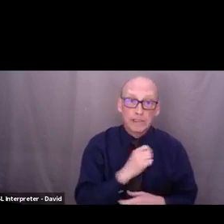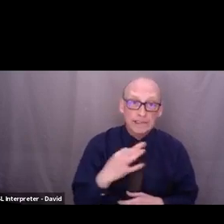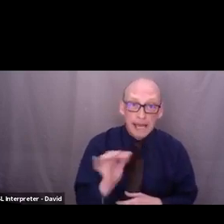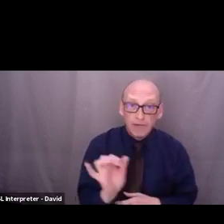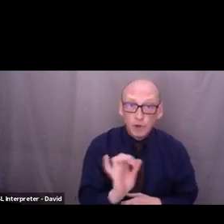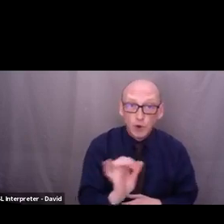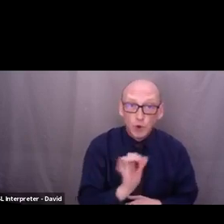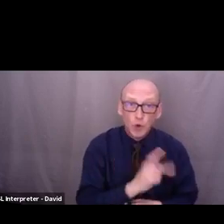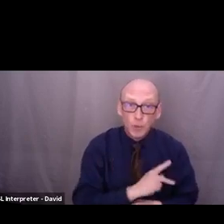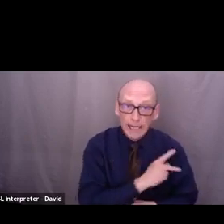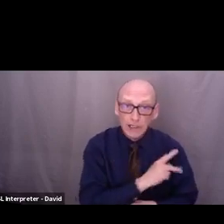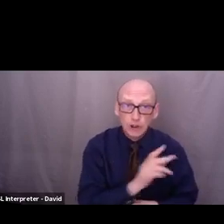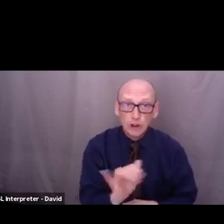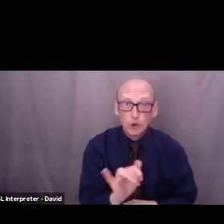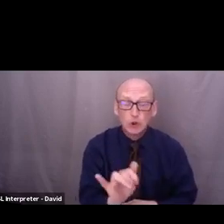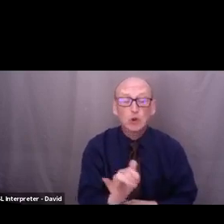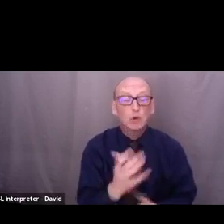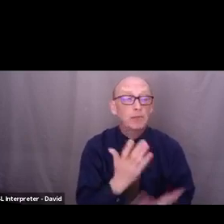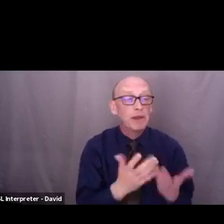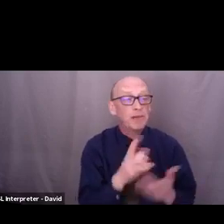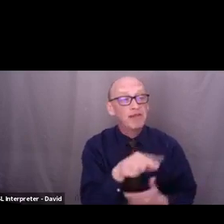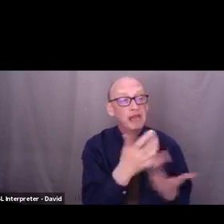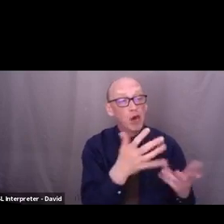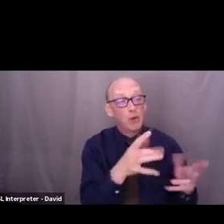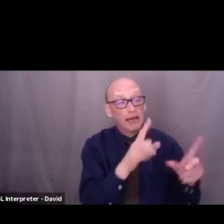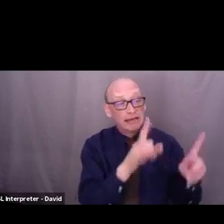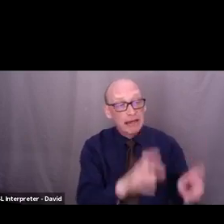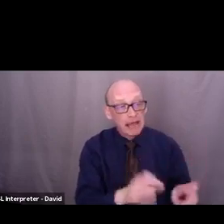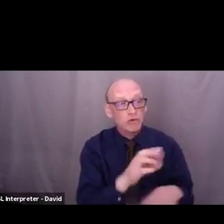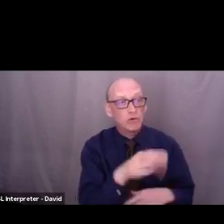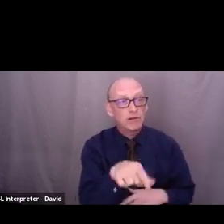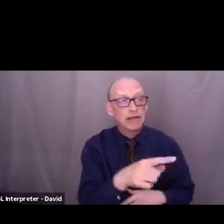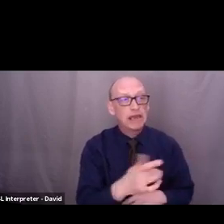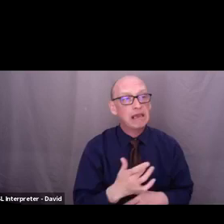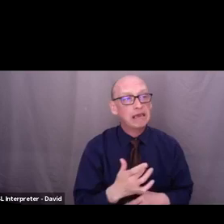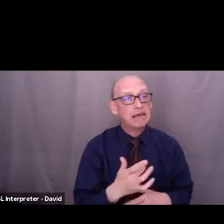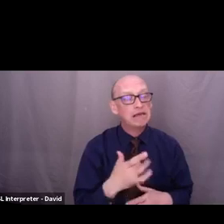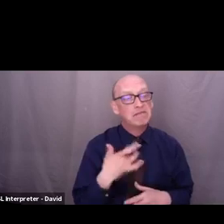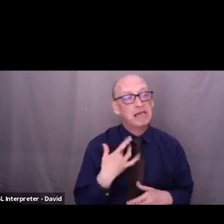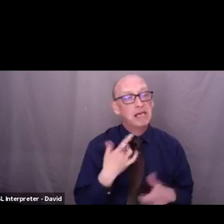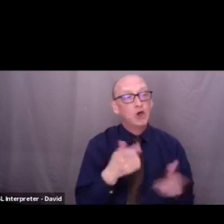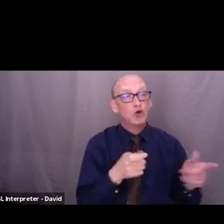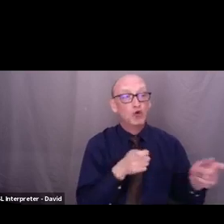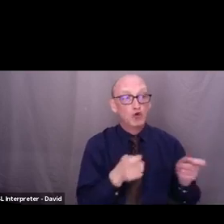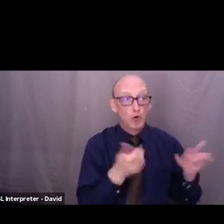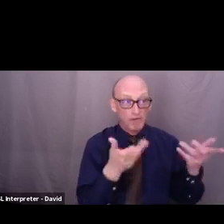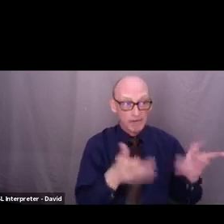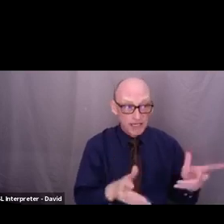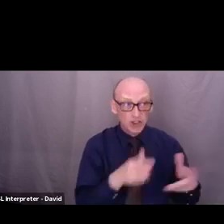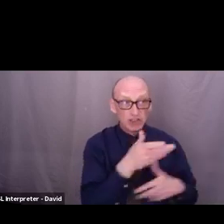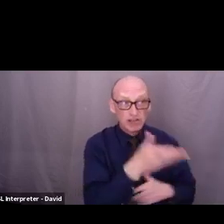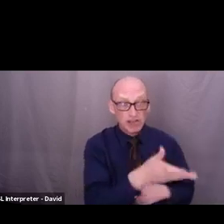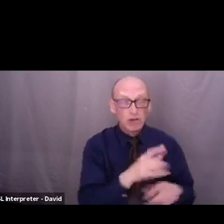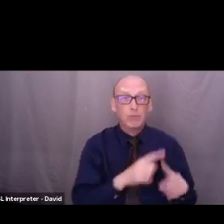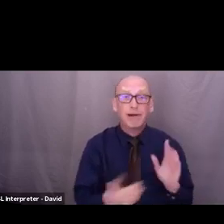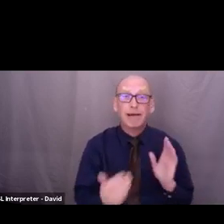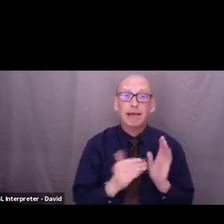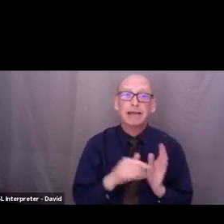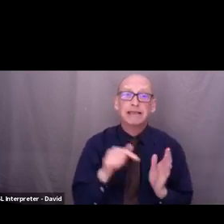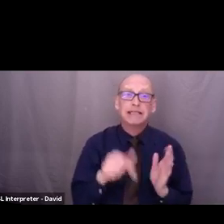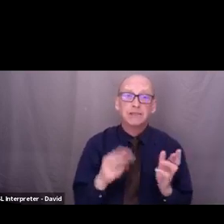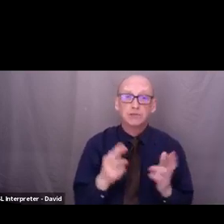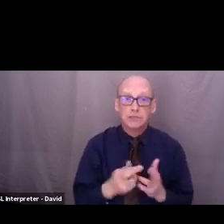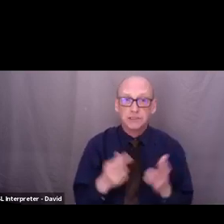because some of them have already tested, or maybe they feel that they have a handle on what's going on in their communities. But again, this is a